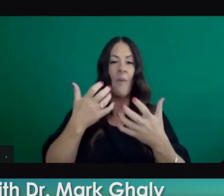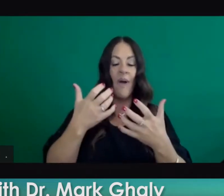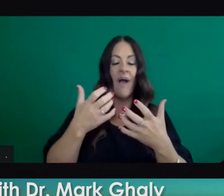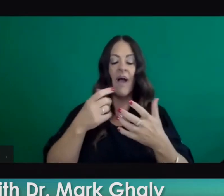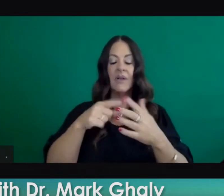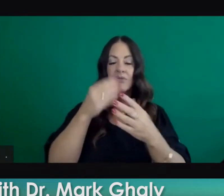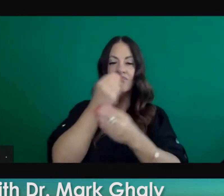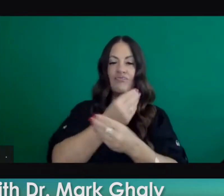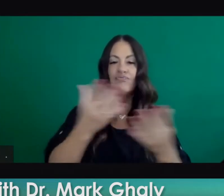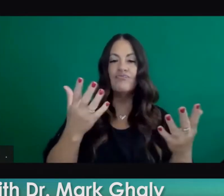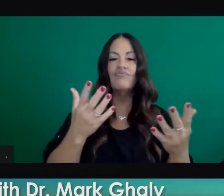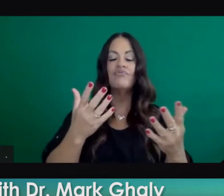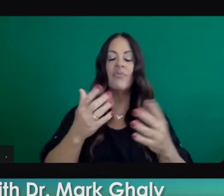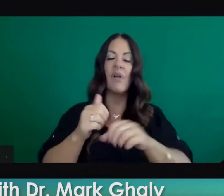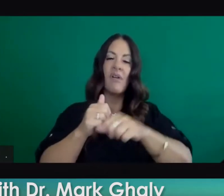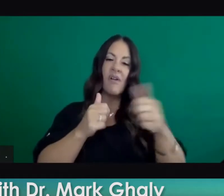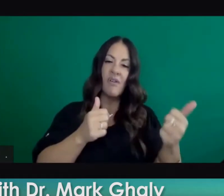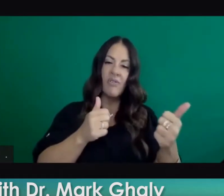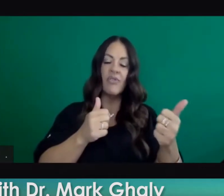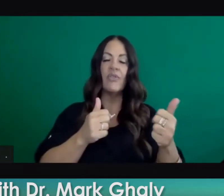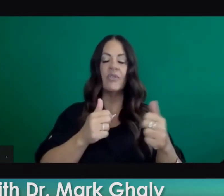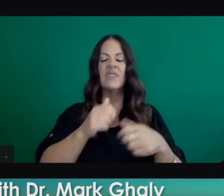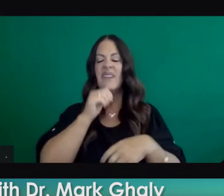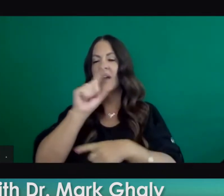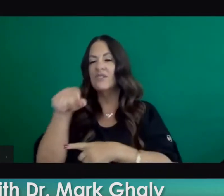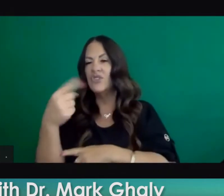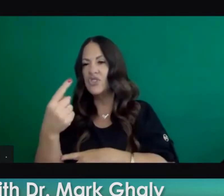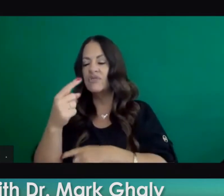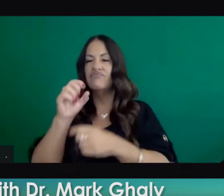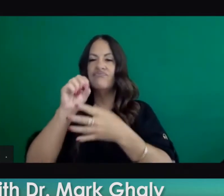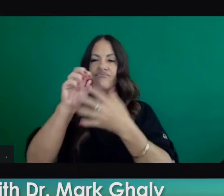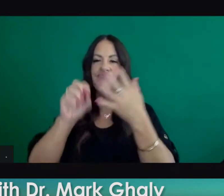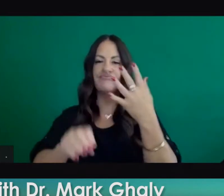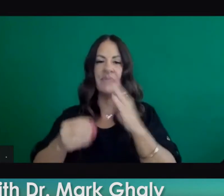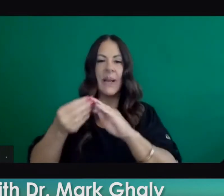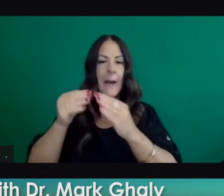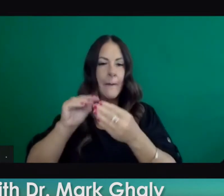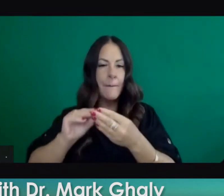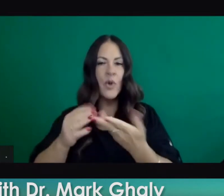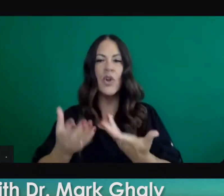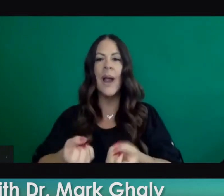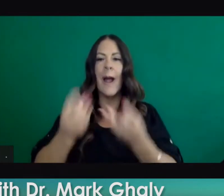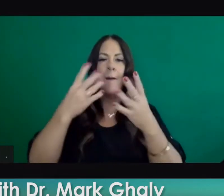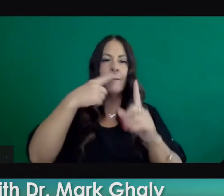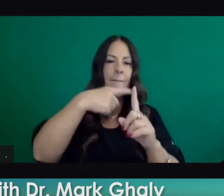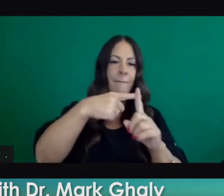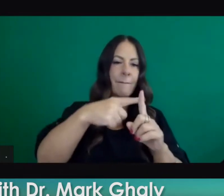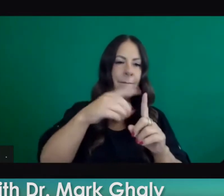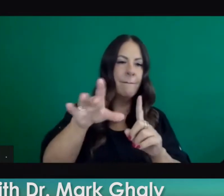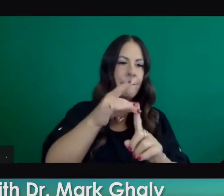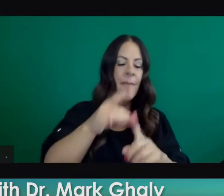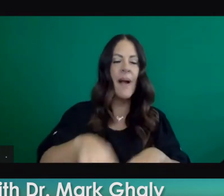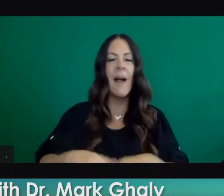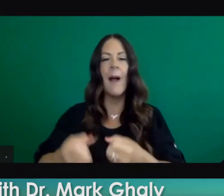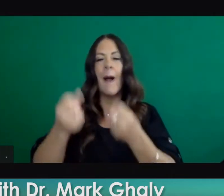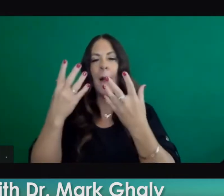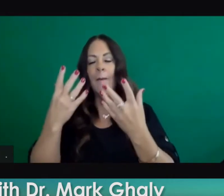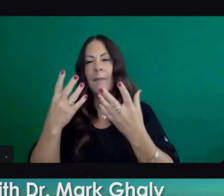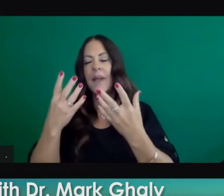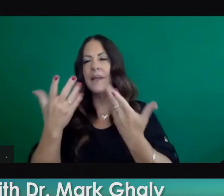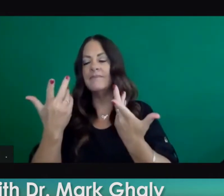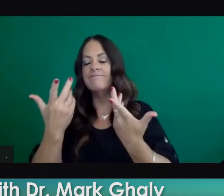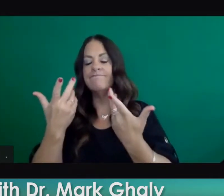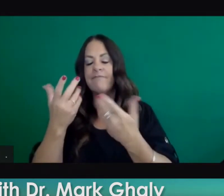we are across California from cases and testing and test positivity. But also,